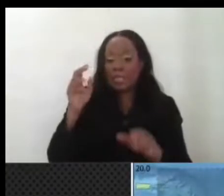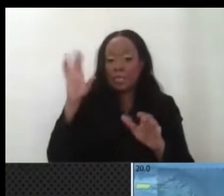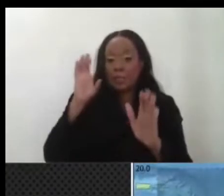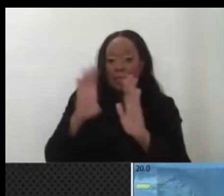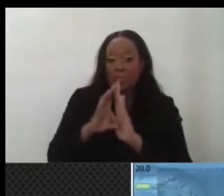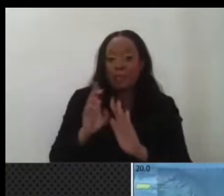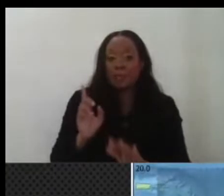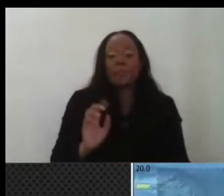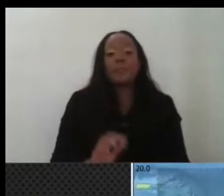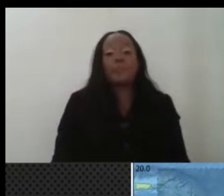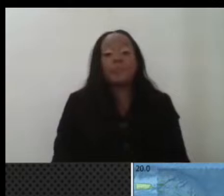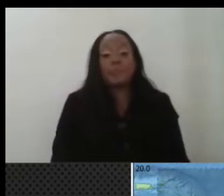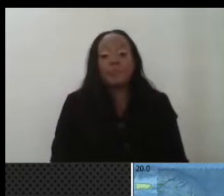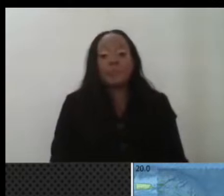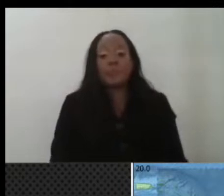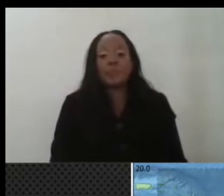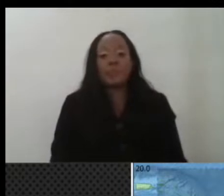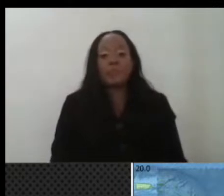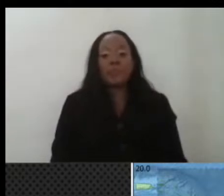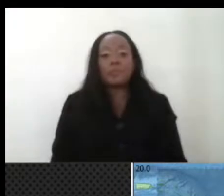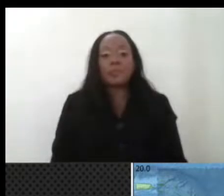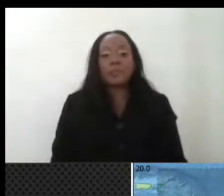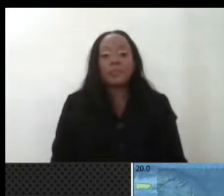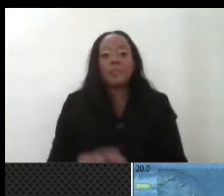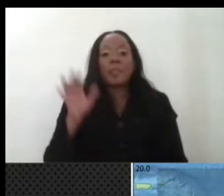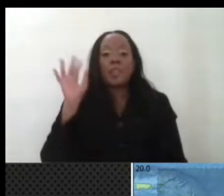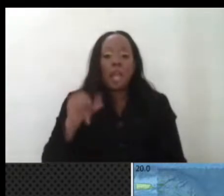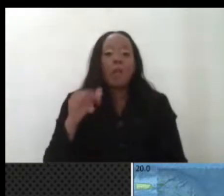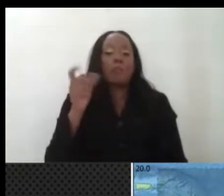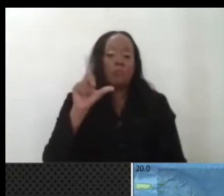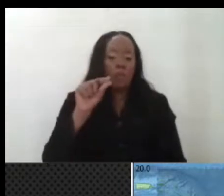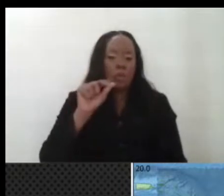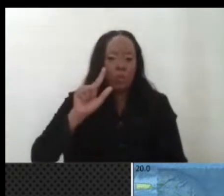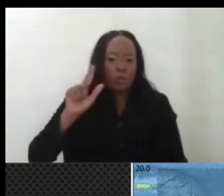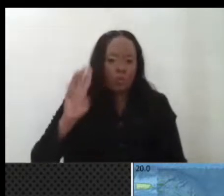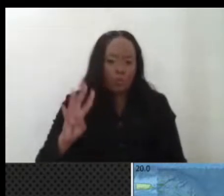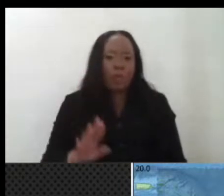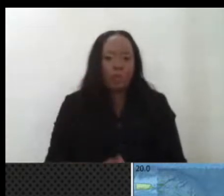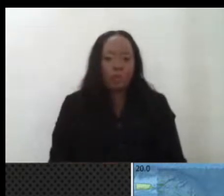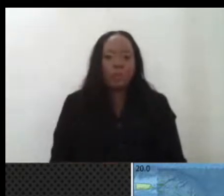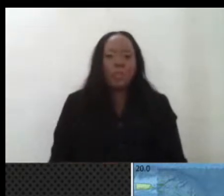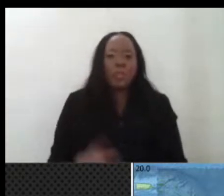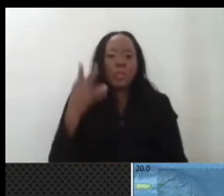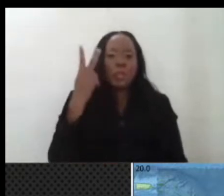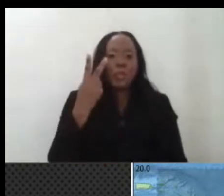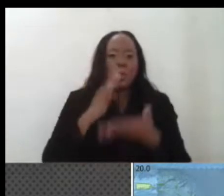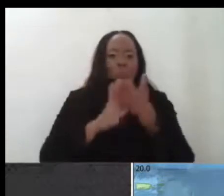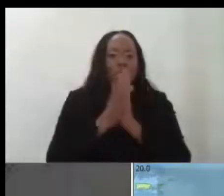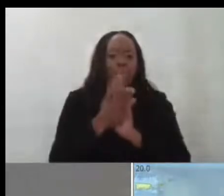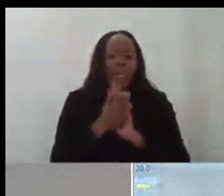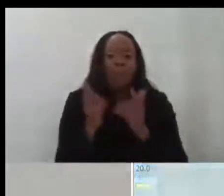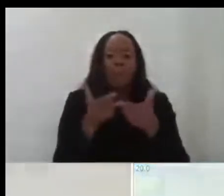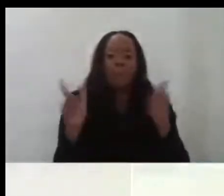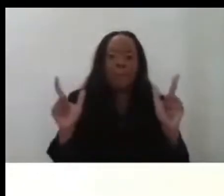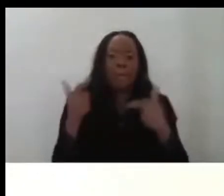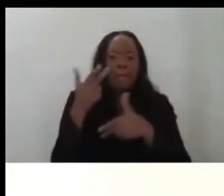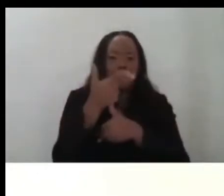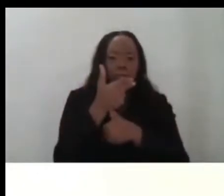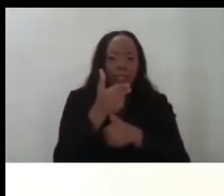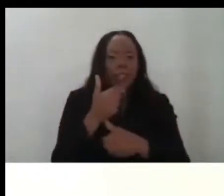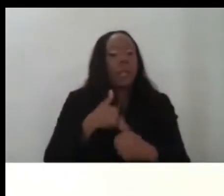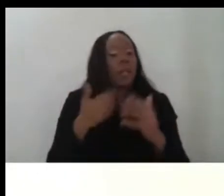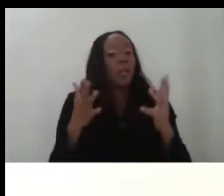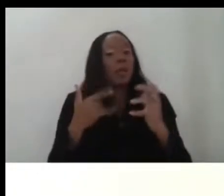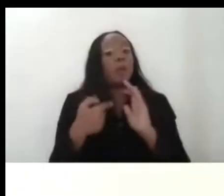tropical storms, 3 of which became hurricane, and 2 became major hurricanes. I'm showing this to show how pretty good